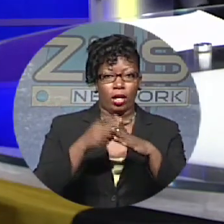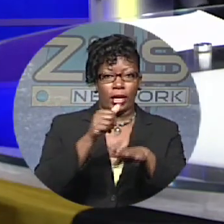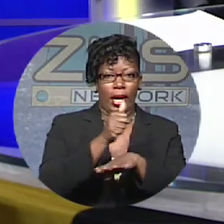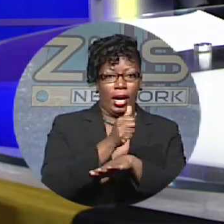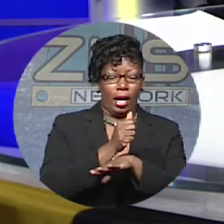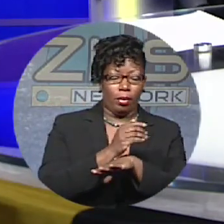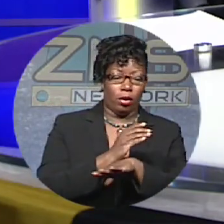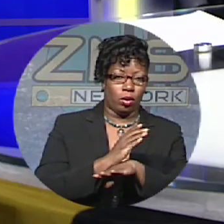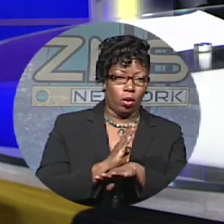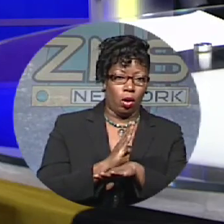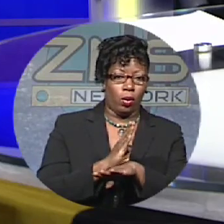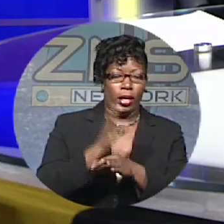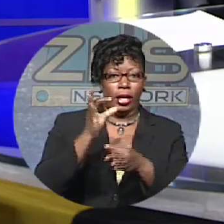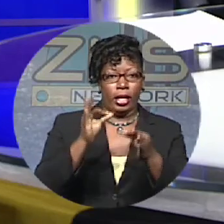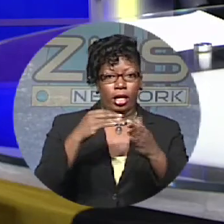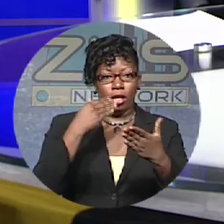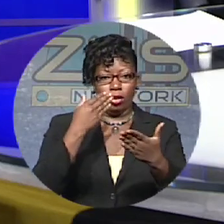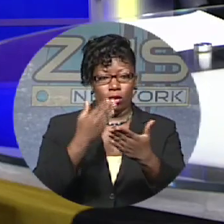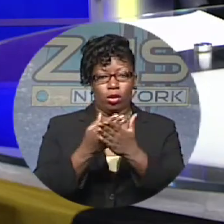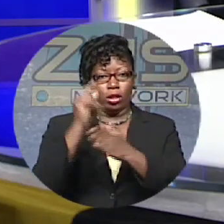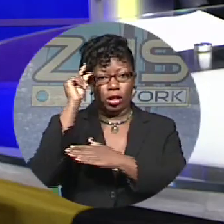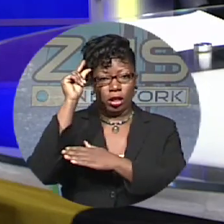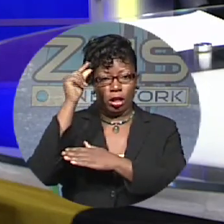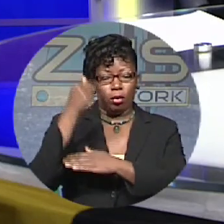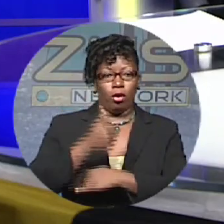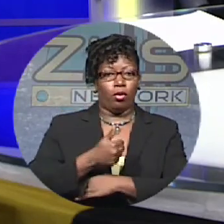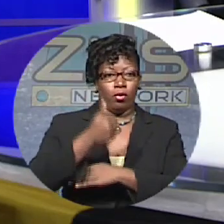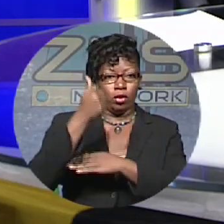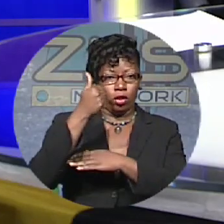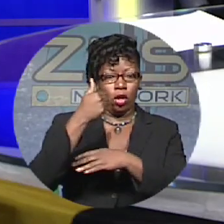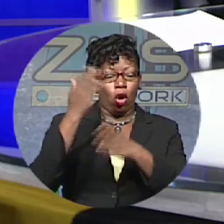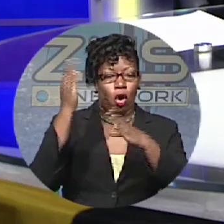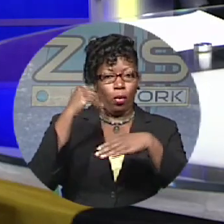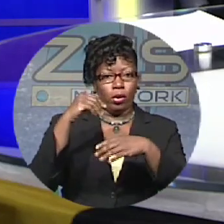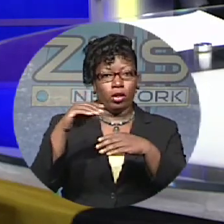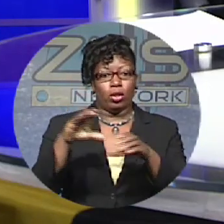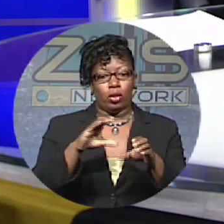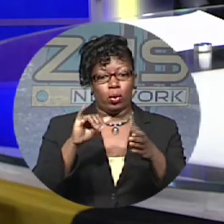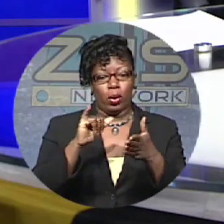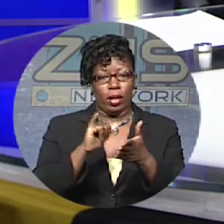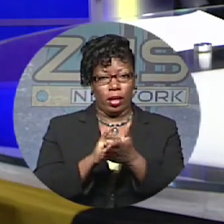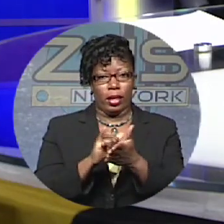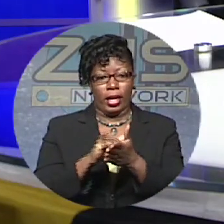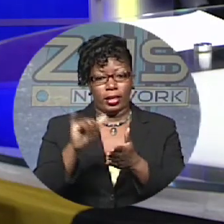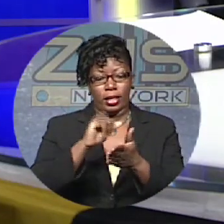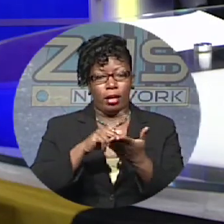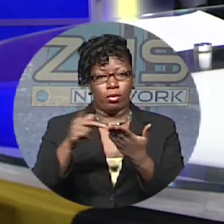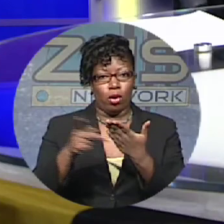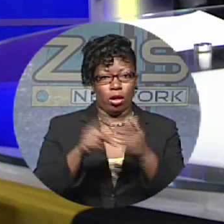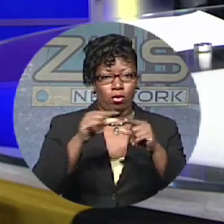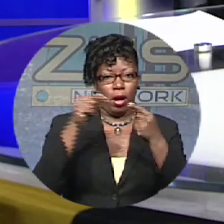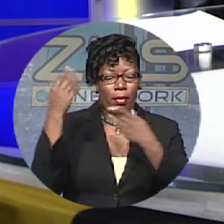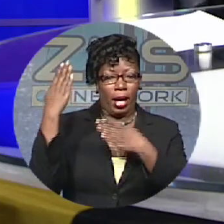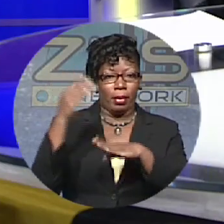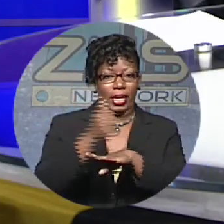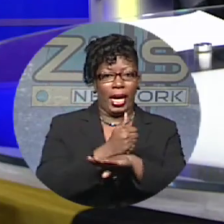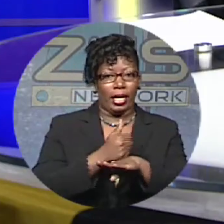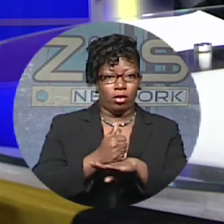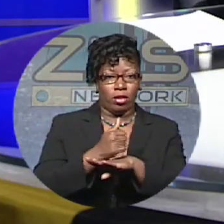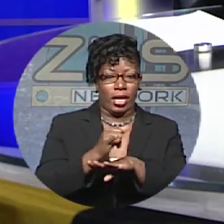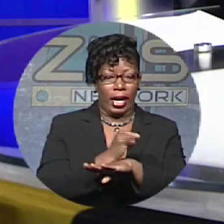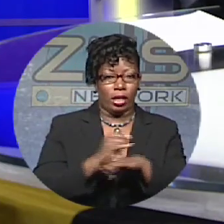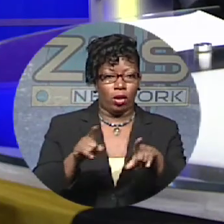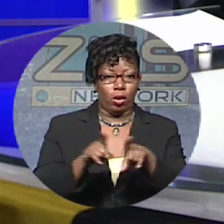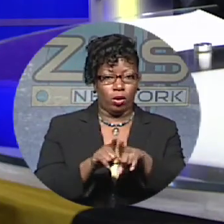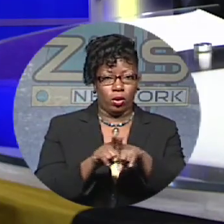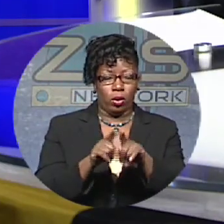if successful, government officials are hoping to duplicate the program in other islands such as New Providence, Grand Bahama, and Andros. The program